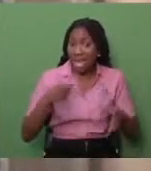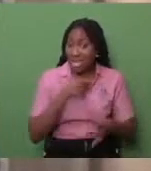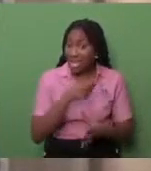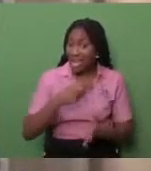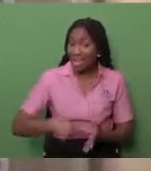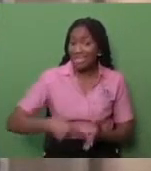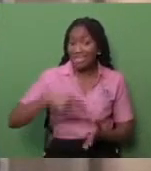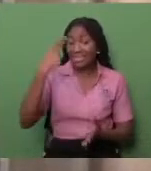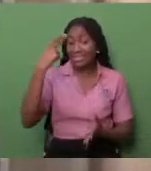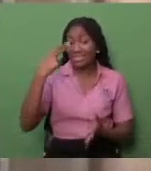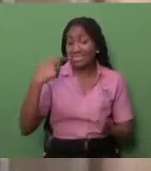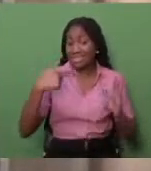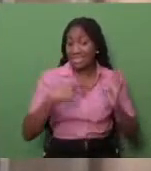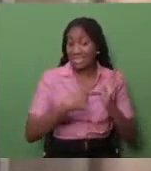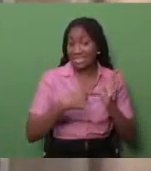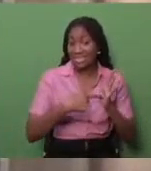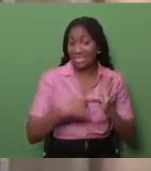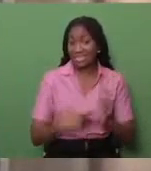debt ratio.